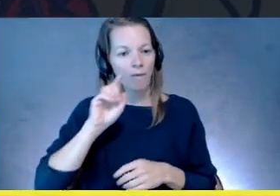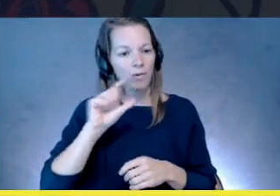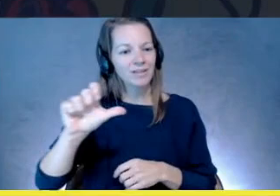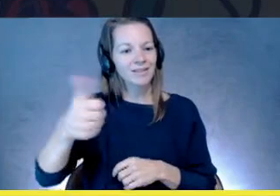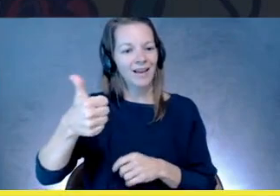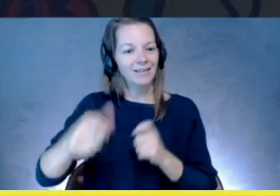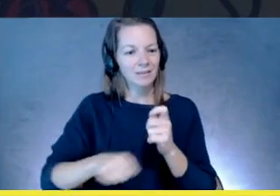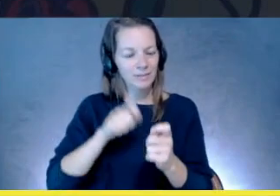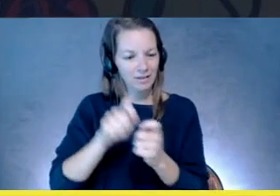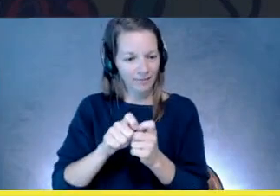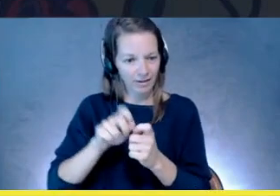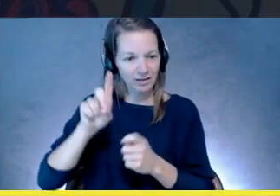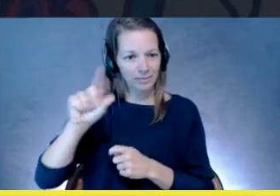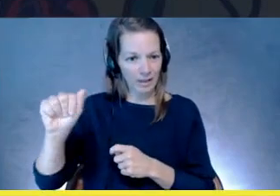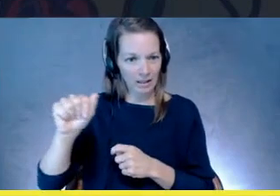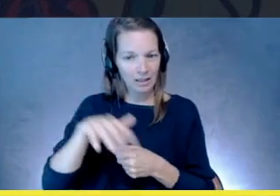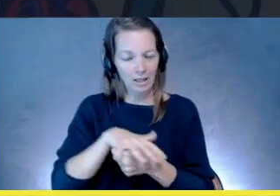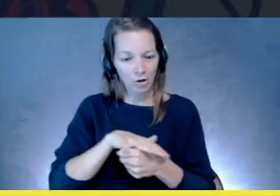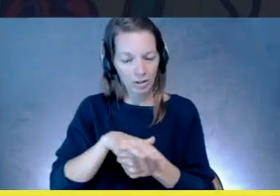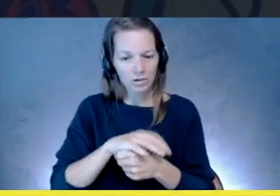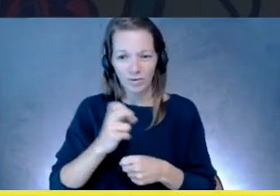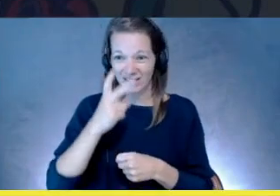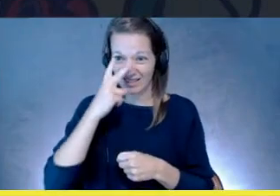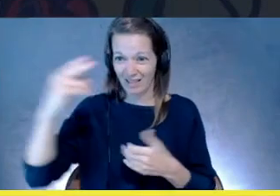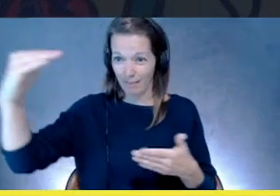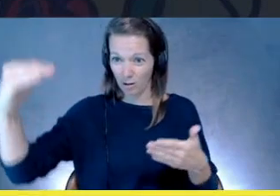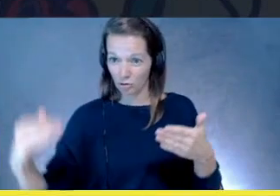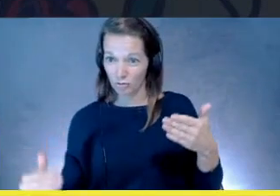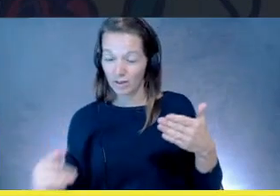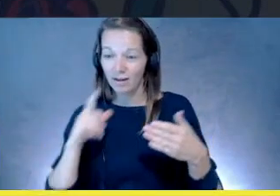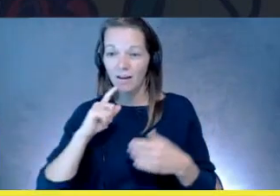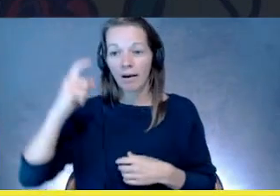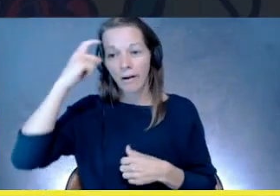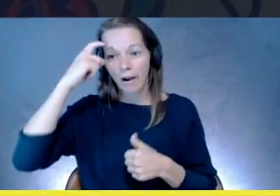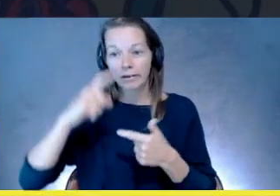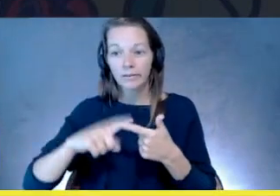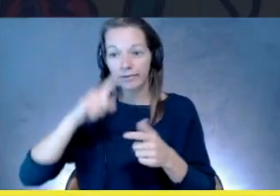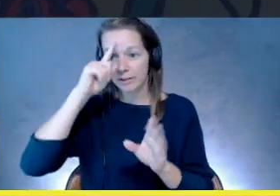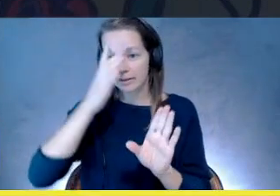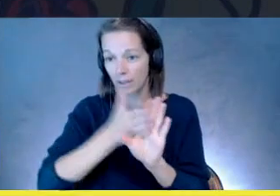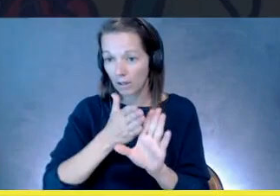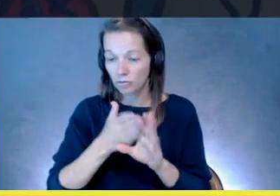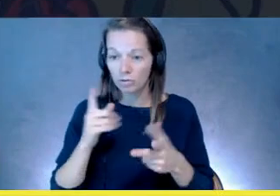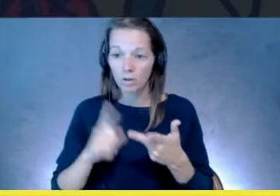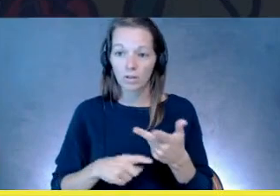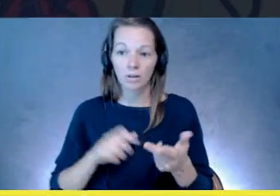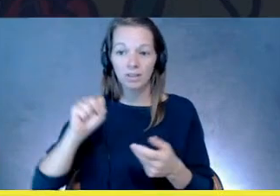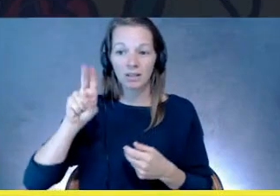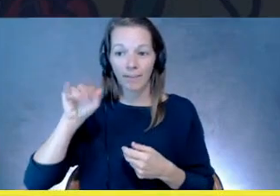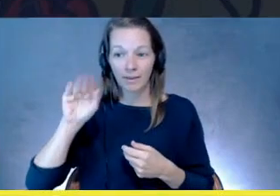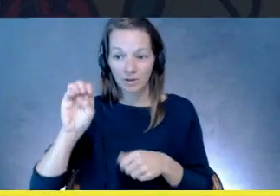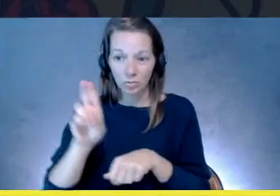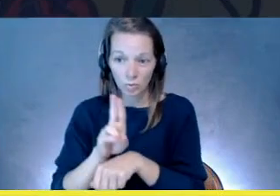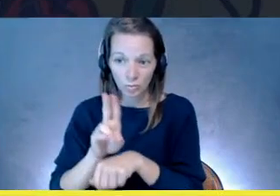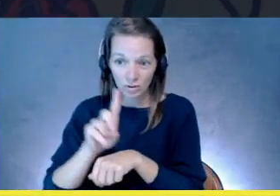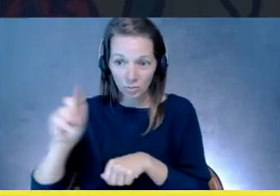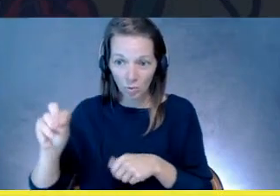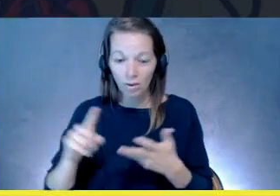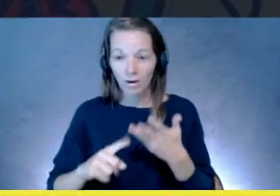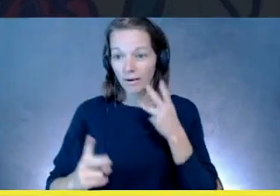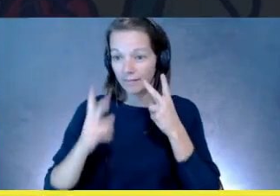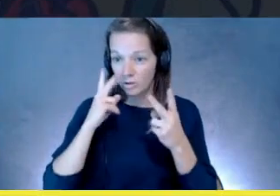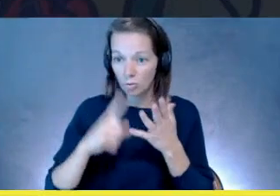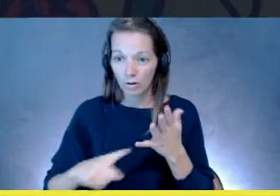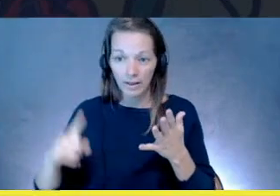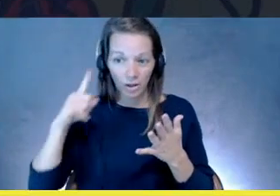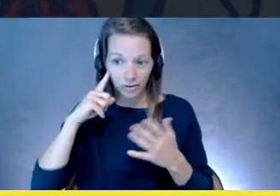disability-related domains. You can see these on your screen. They're cognitive, psychiatric, substance use disorder, visual, hearing,